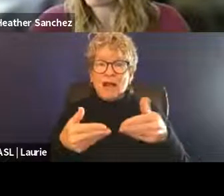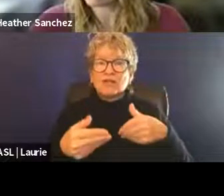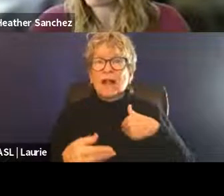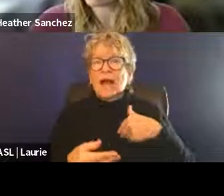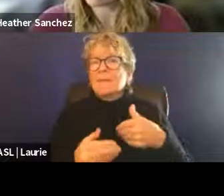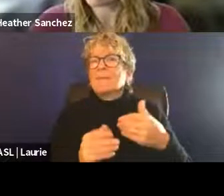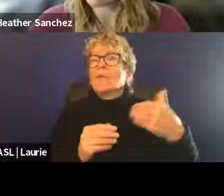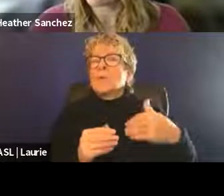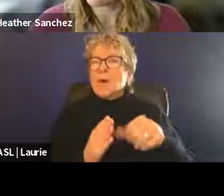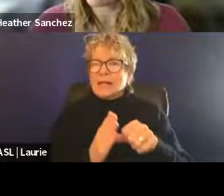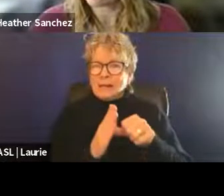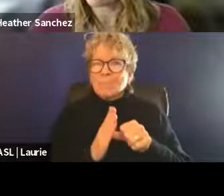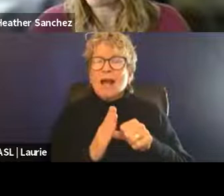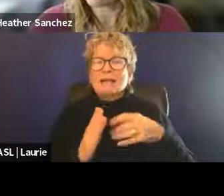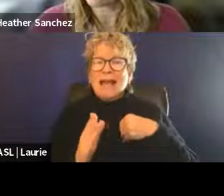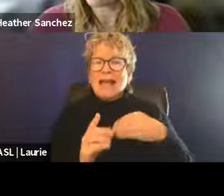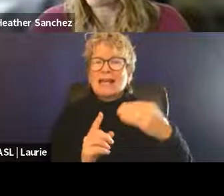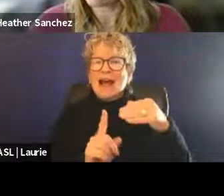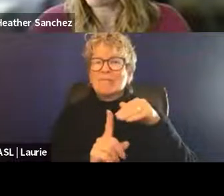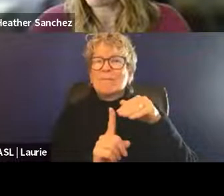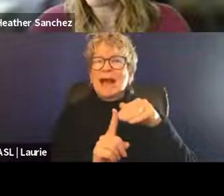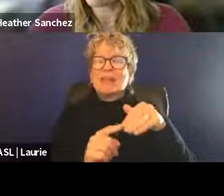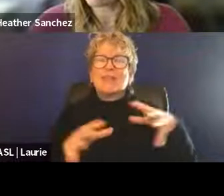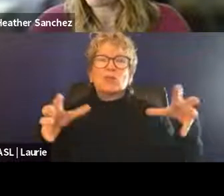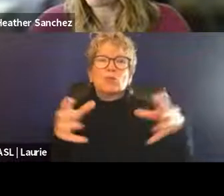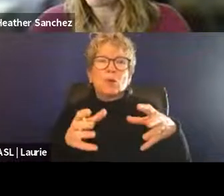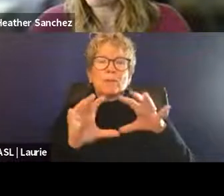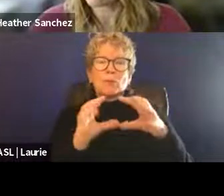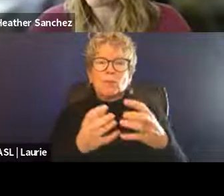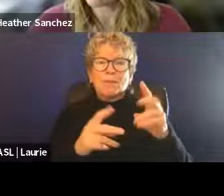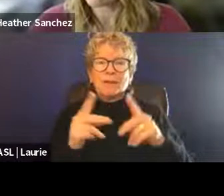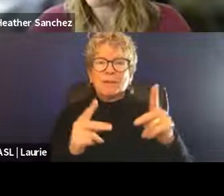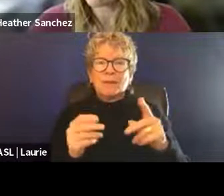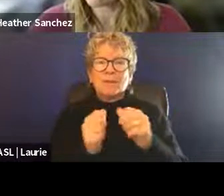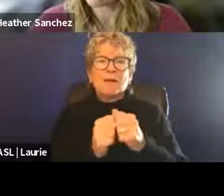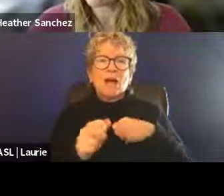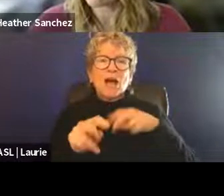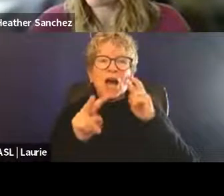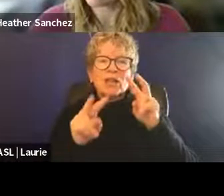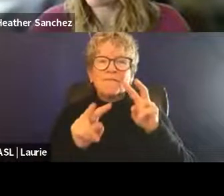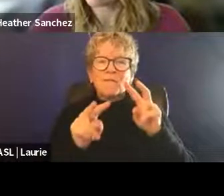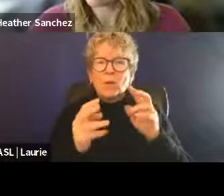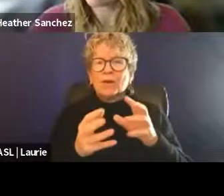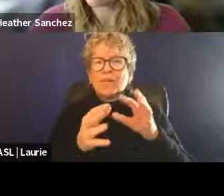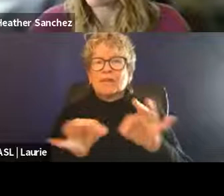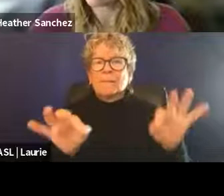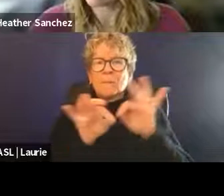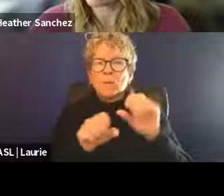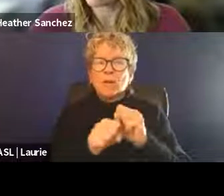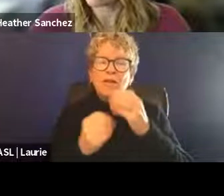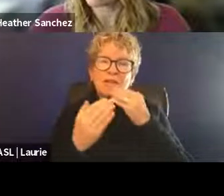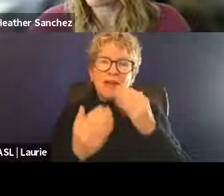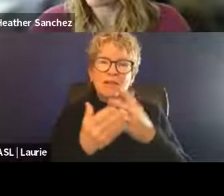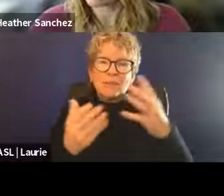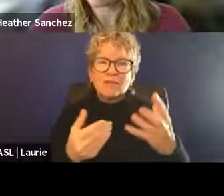come together. And I look forward to be a part of this important work with you. So thank you very much for letting me be